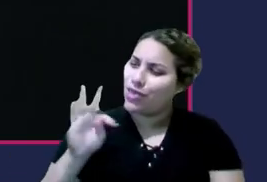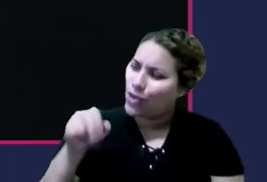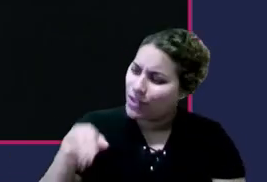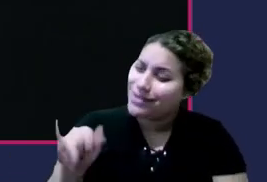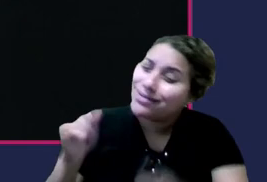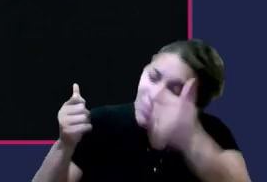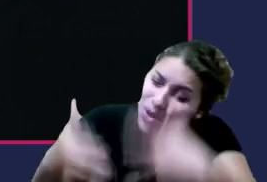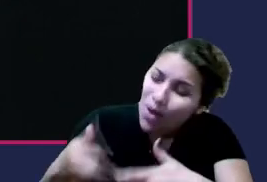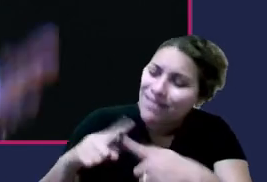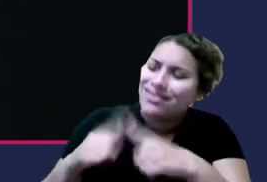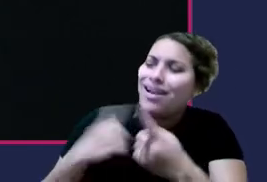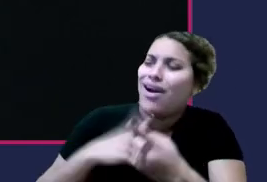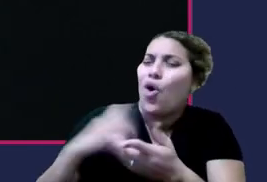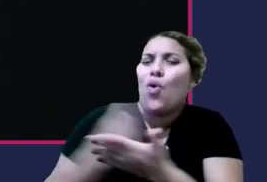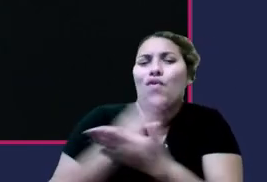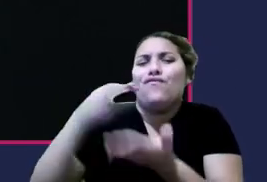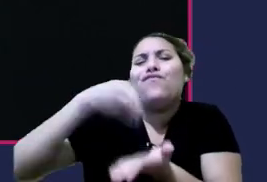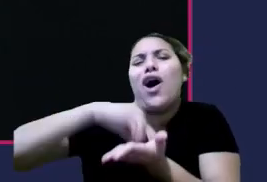your question, Tony,